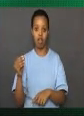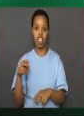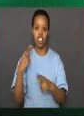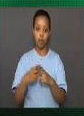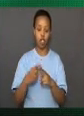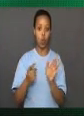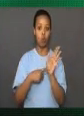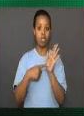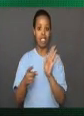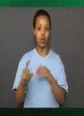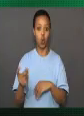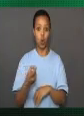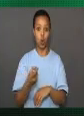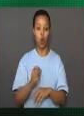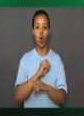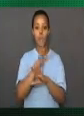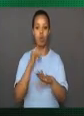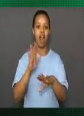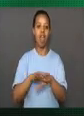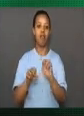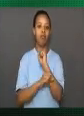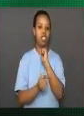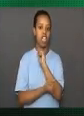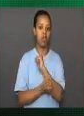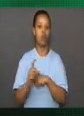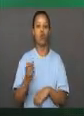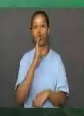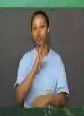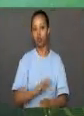name implies, are dependent on light.